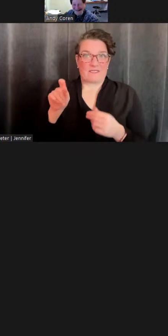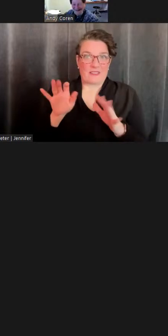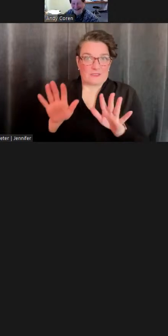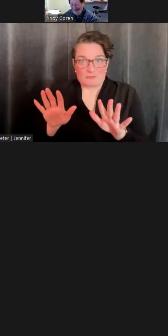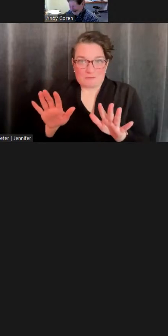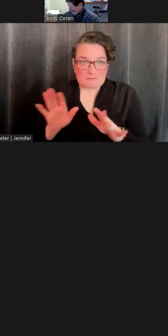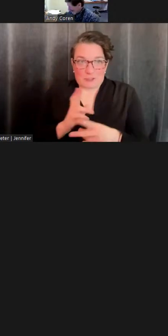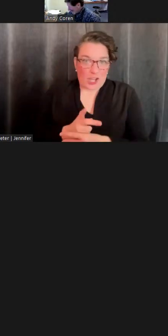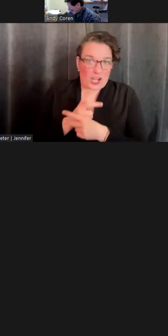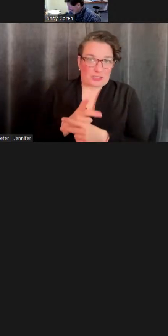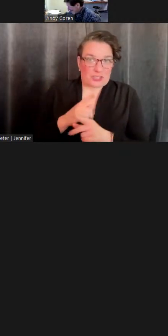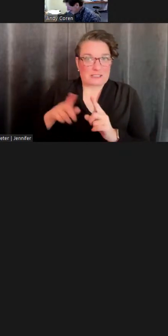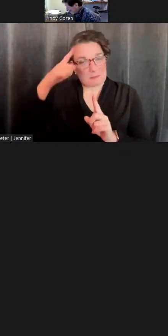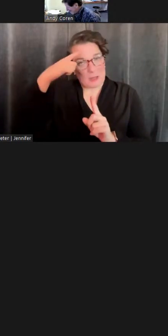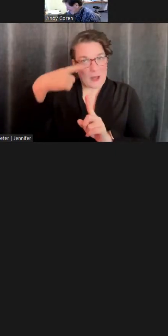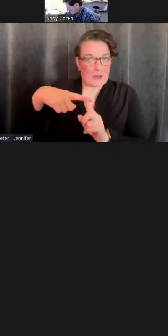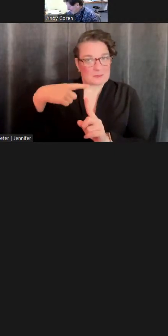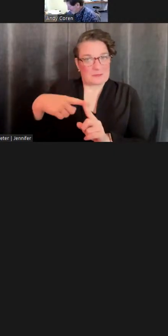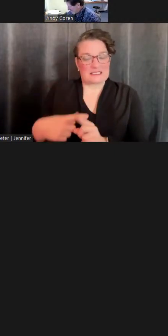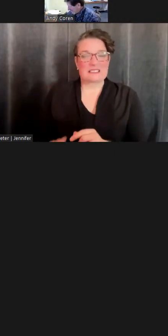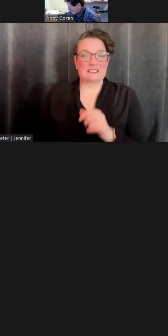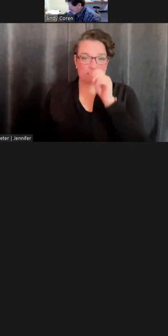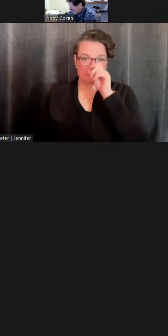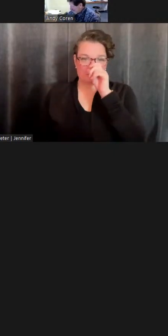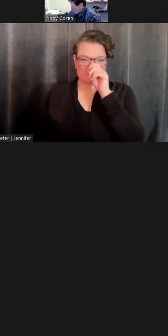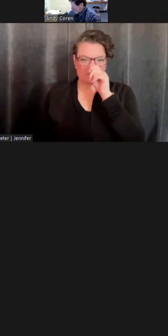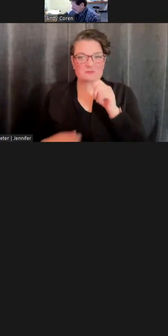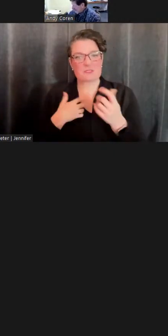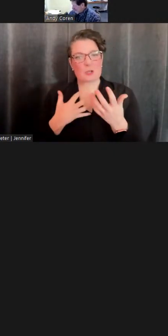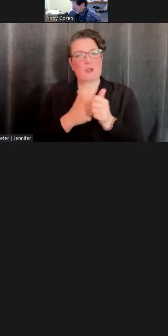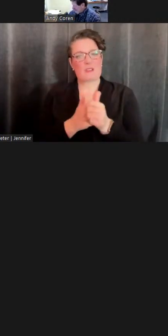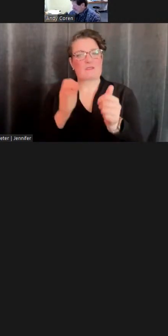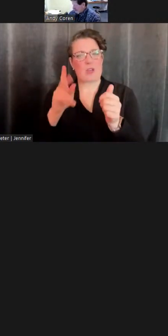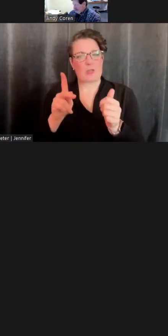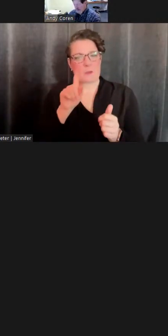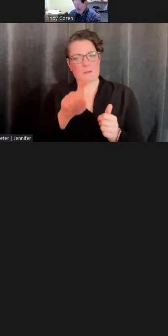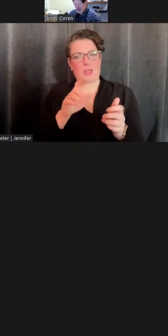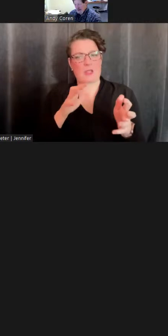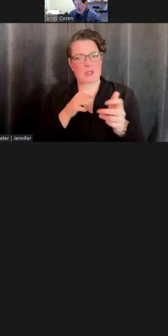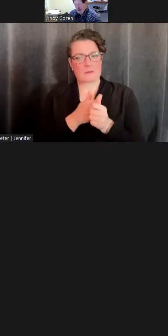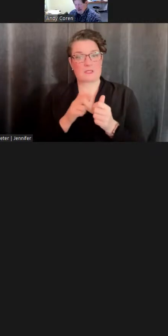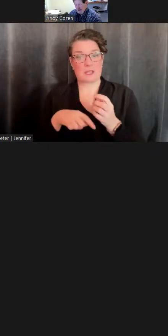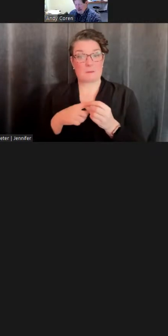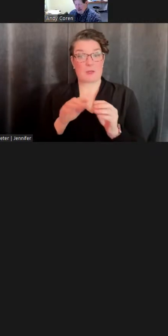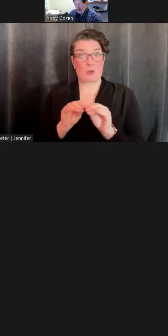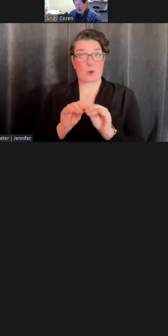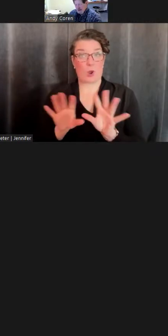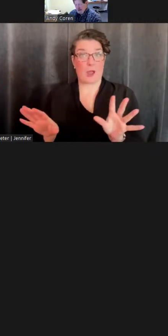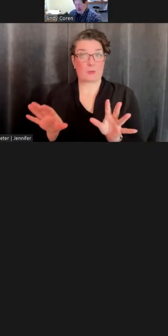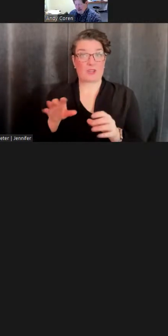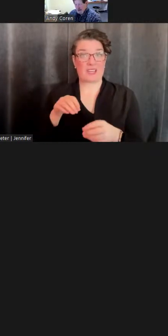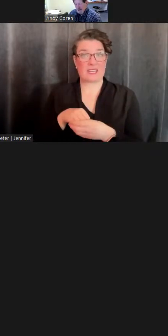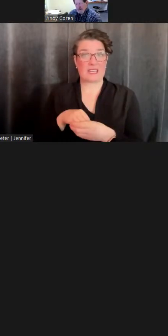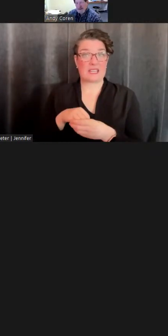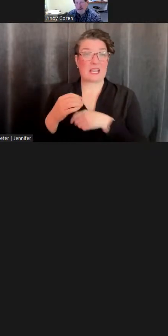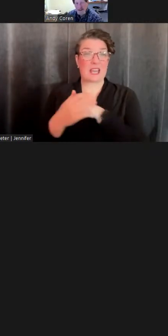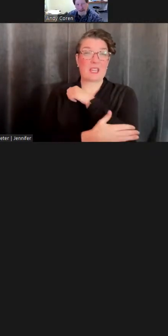optimistic. But I wanted to follow up and get an update on the outbreak of COVID-19 in the county